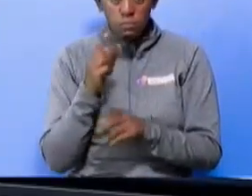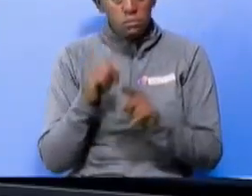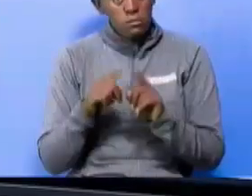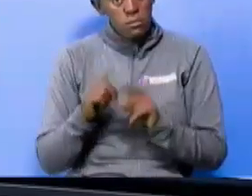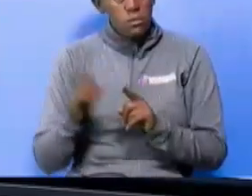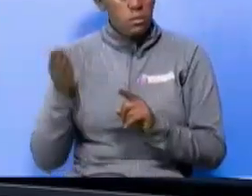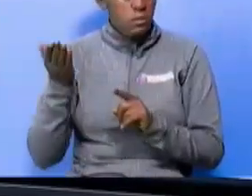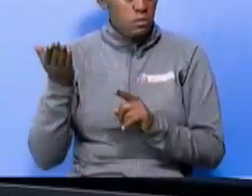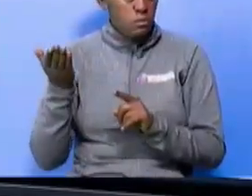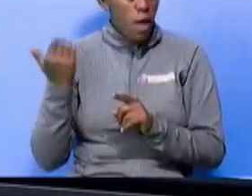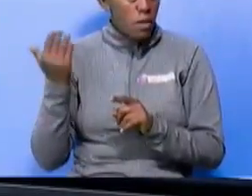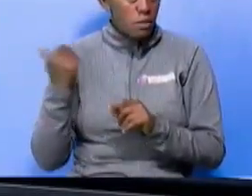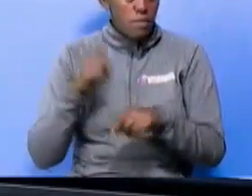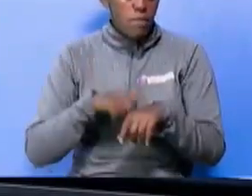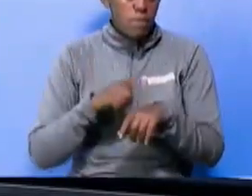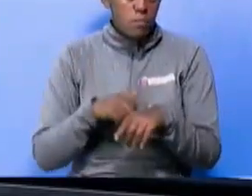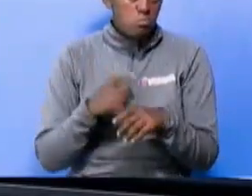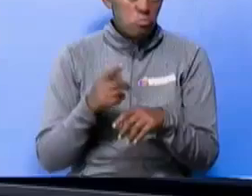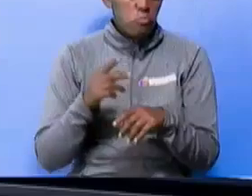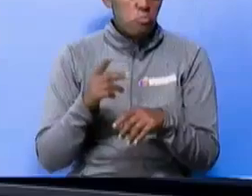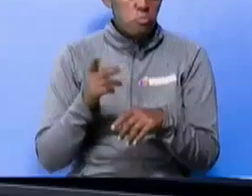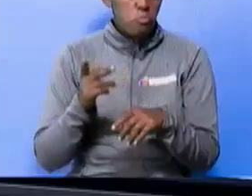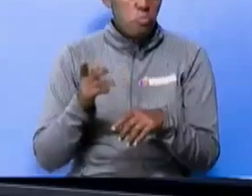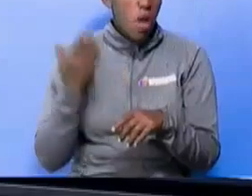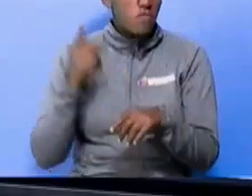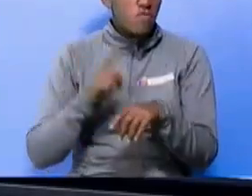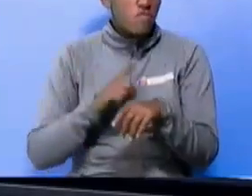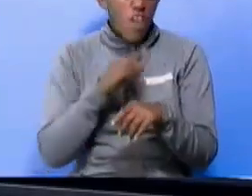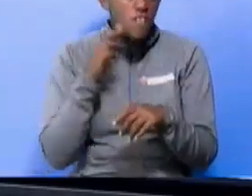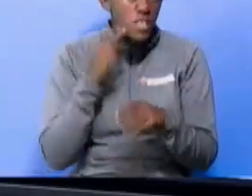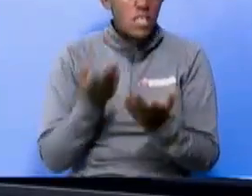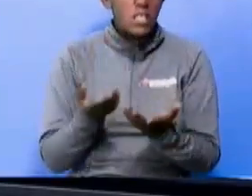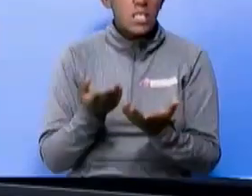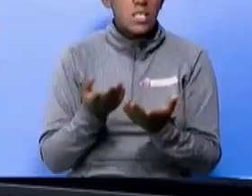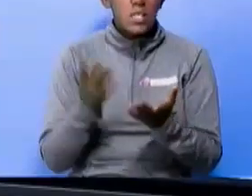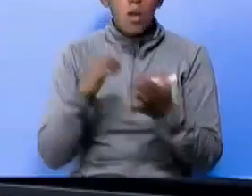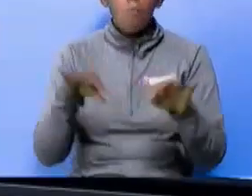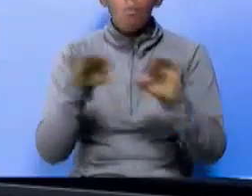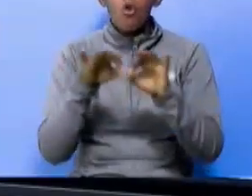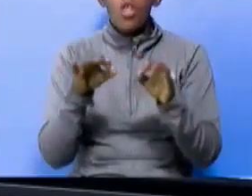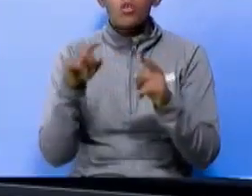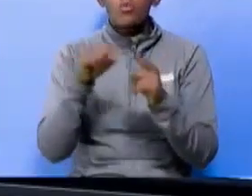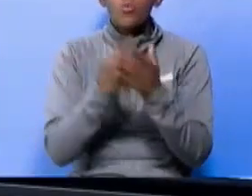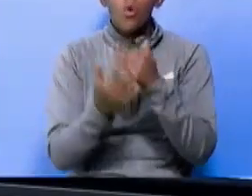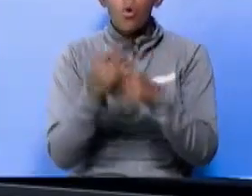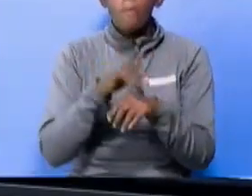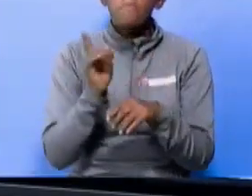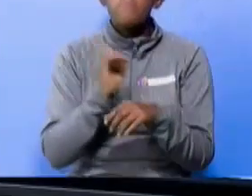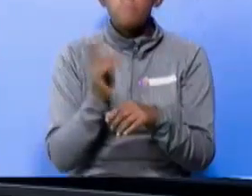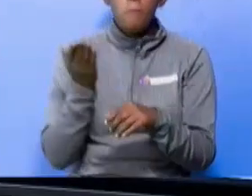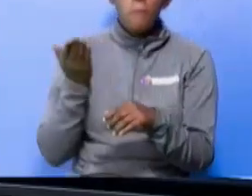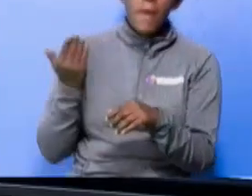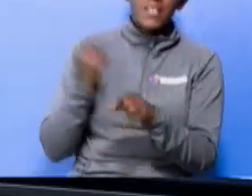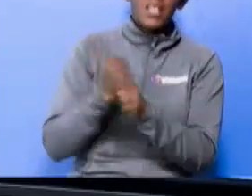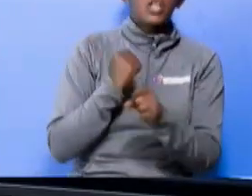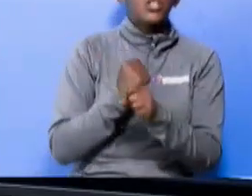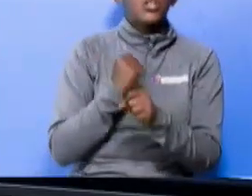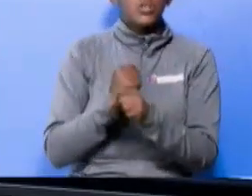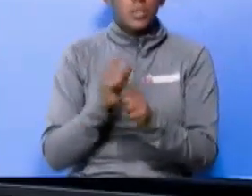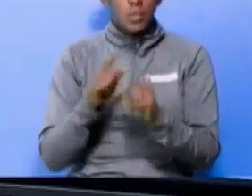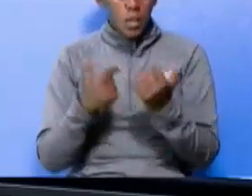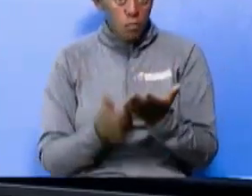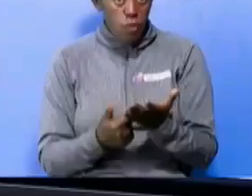verbs, you see, that's why they are important to talk about your past action.